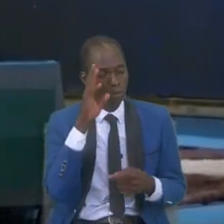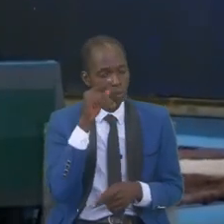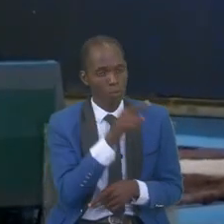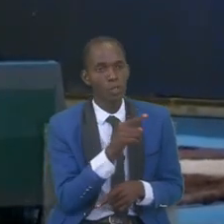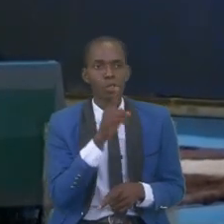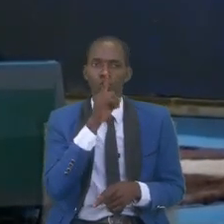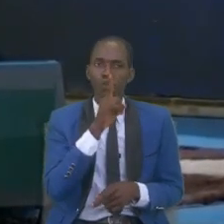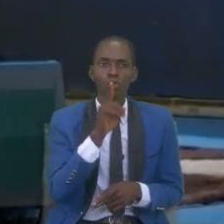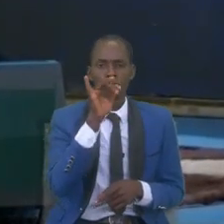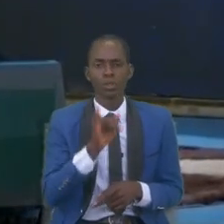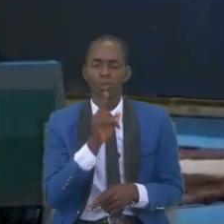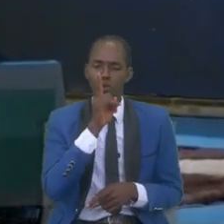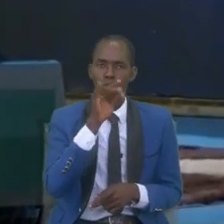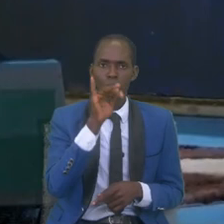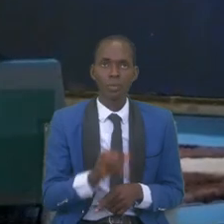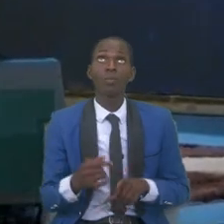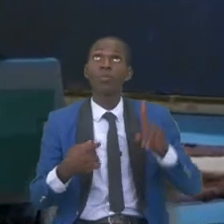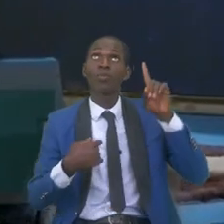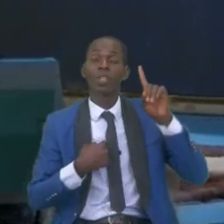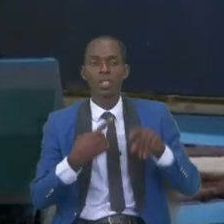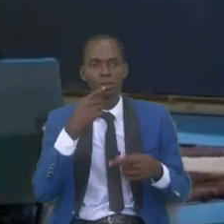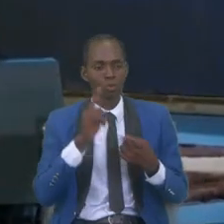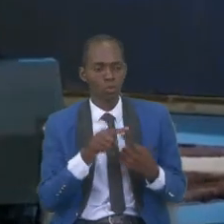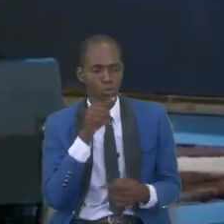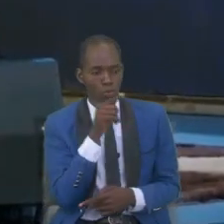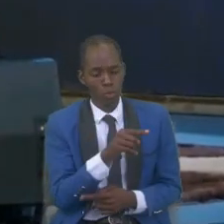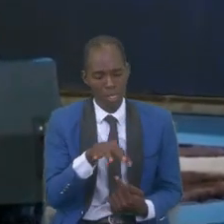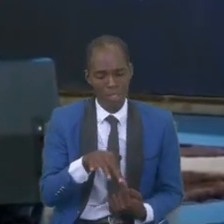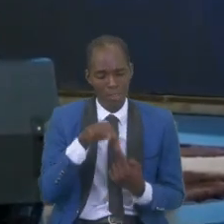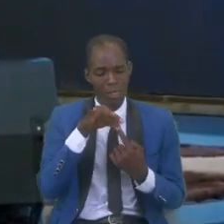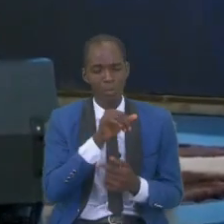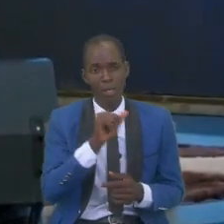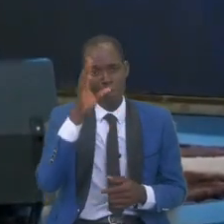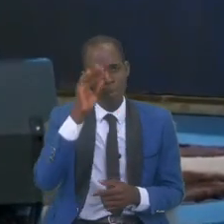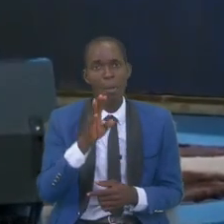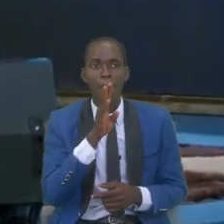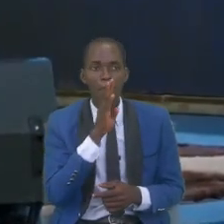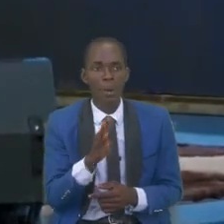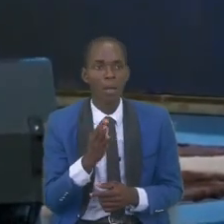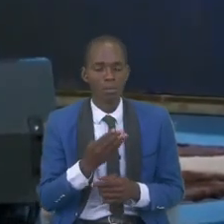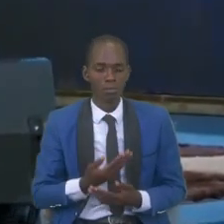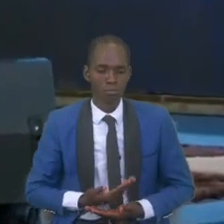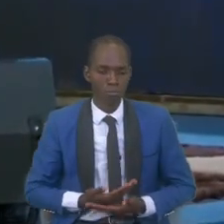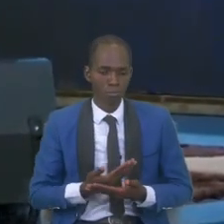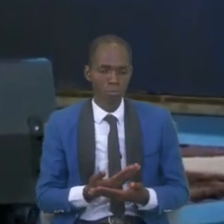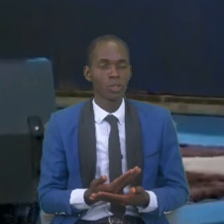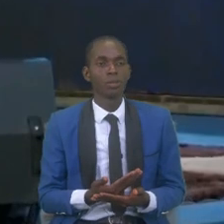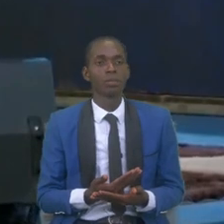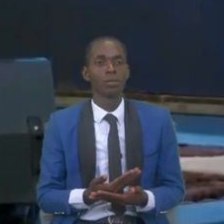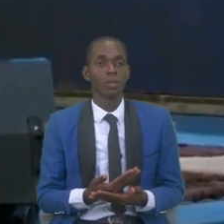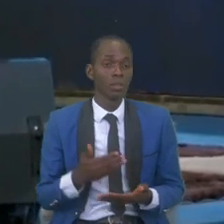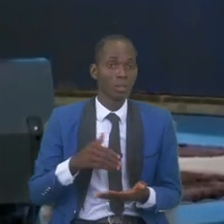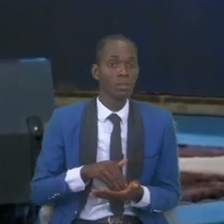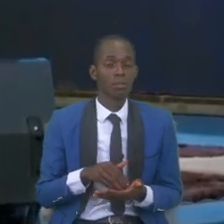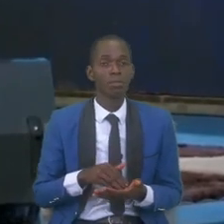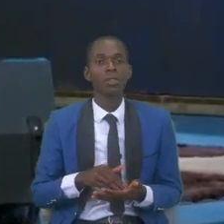truly, I say unto thee, except a man be born again, he